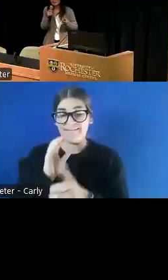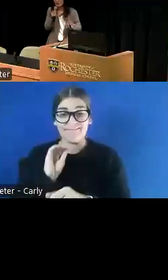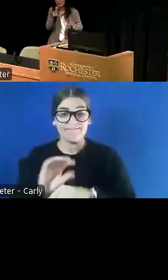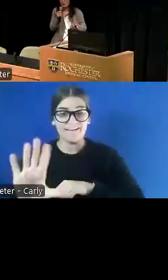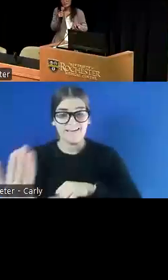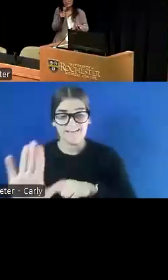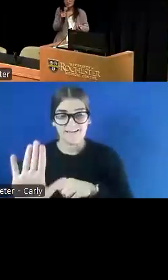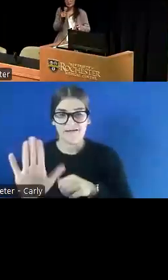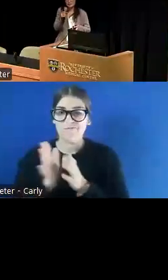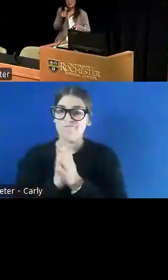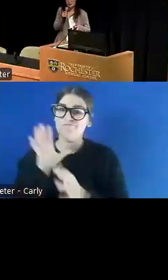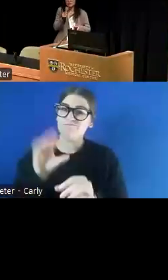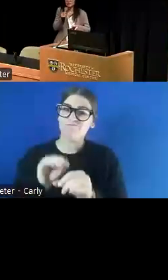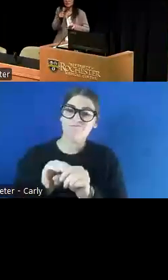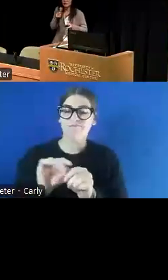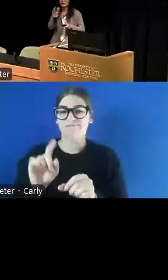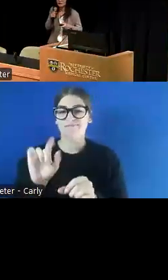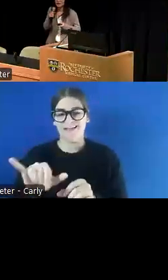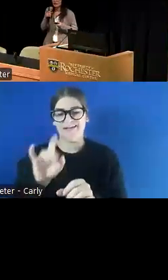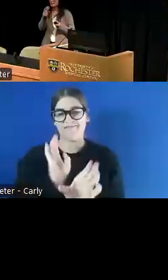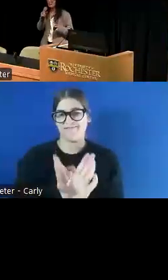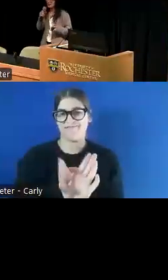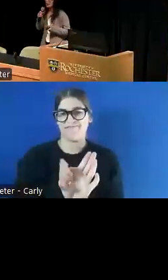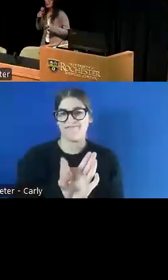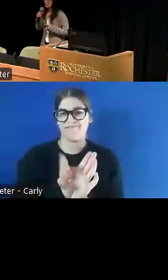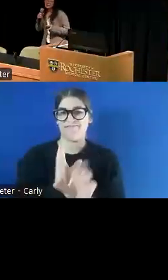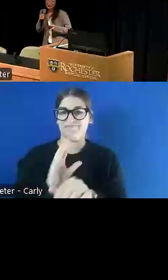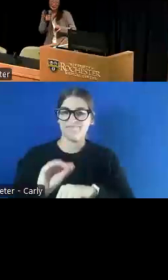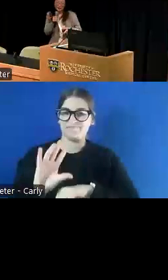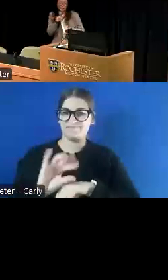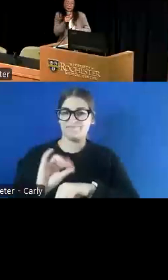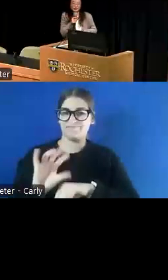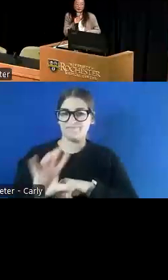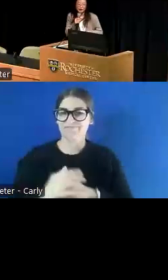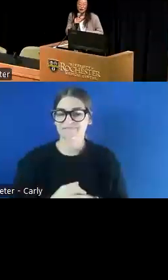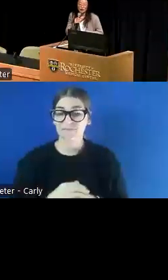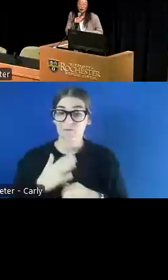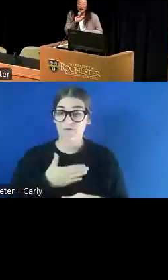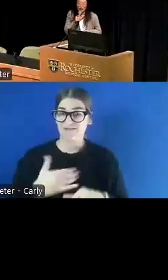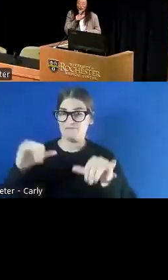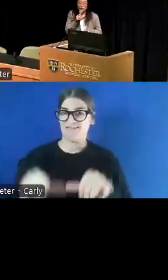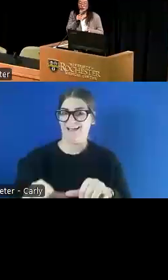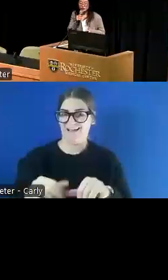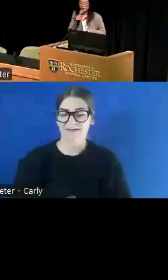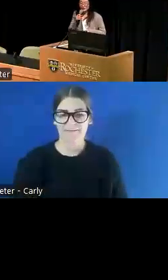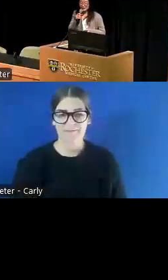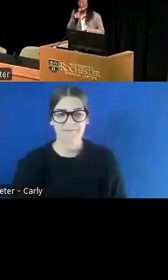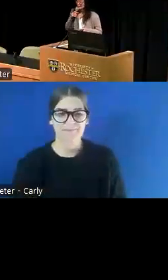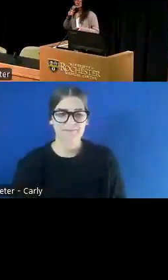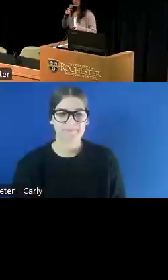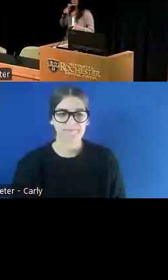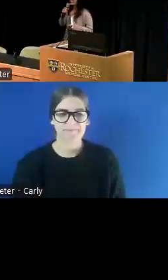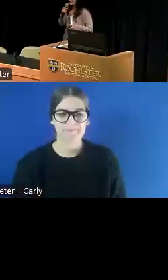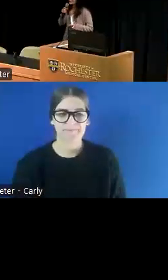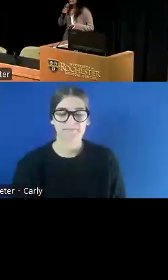would initiate this type of psychotherapy or stay in the psychotherapy. And we also know from a